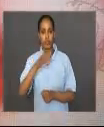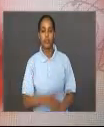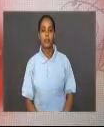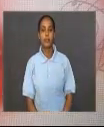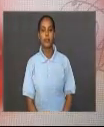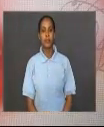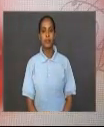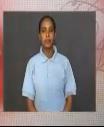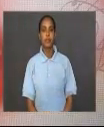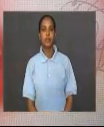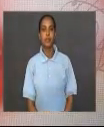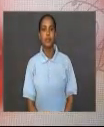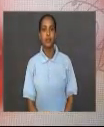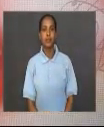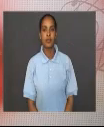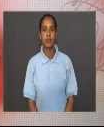solutions.